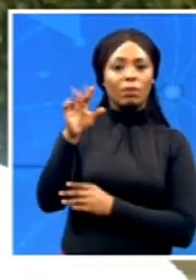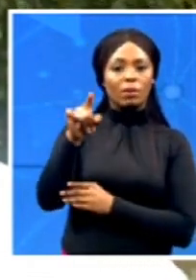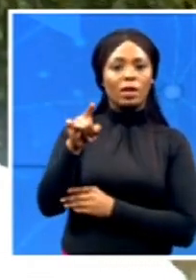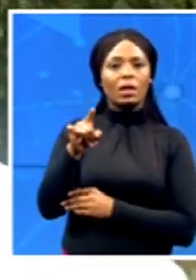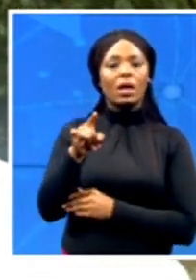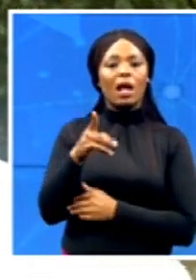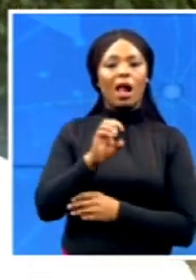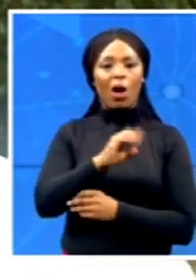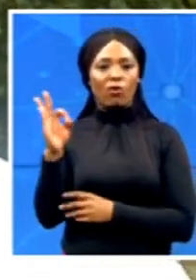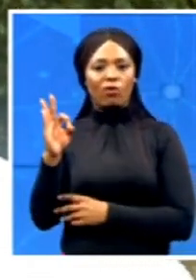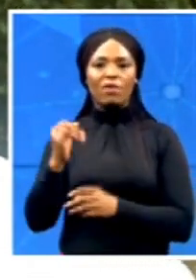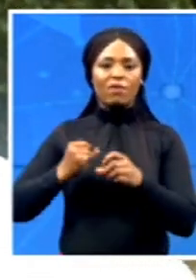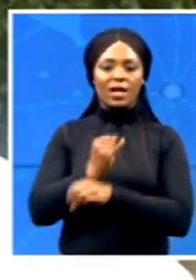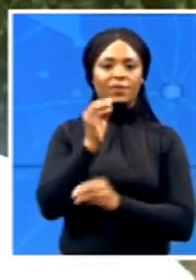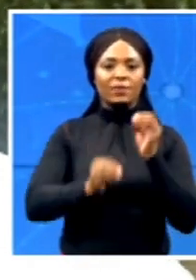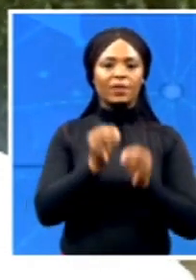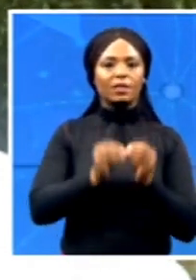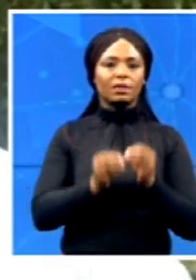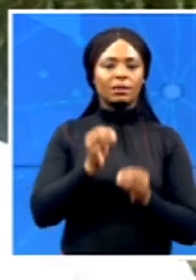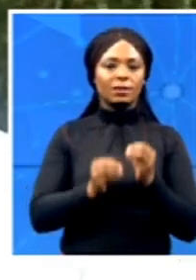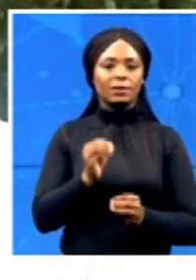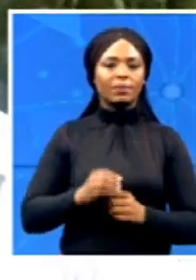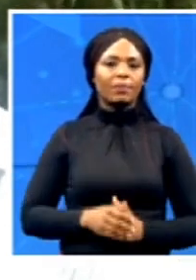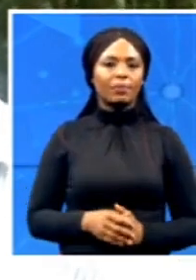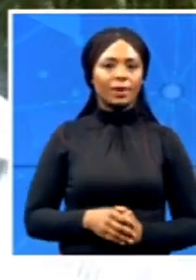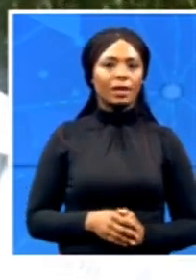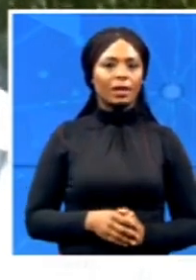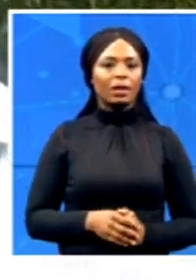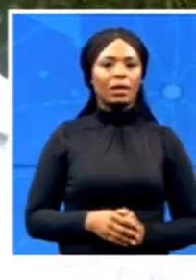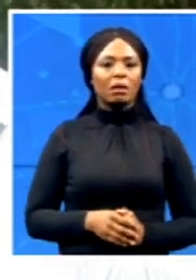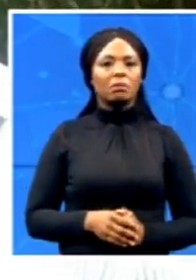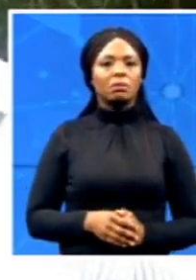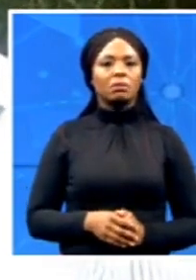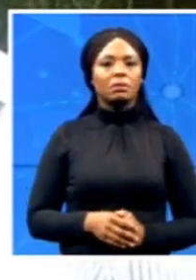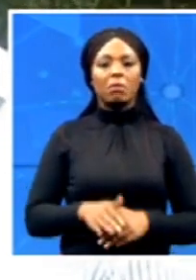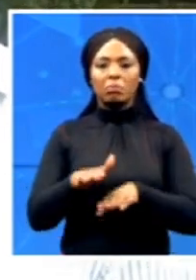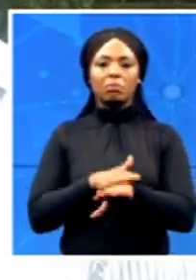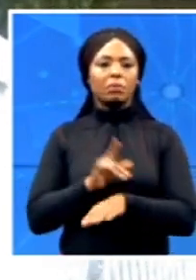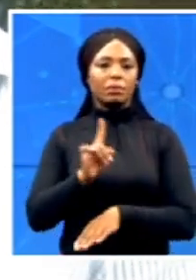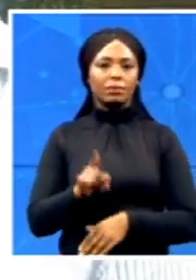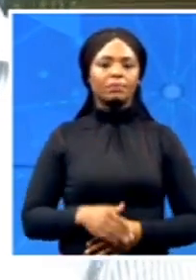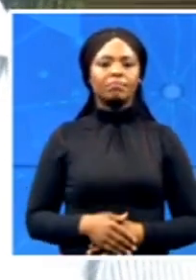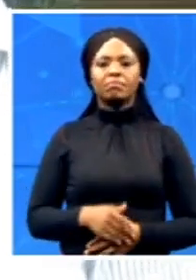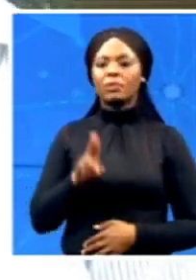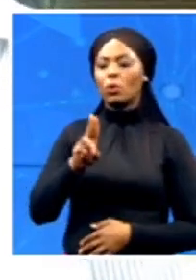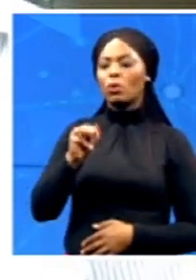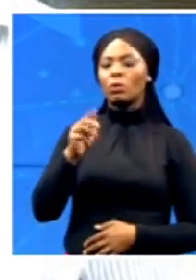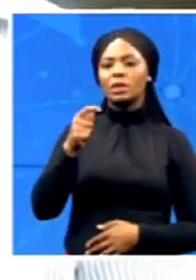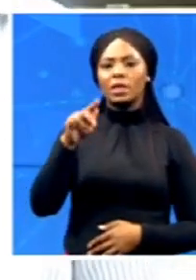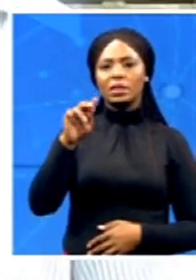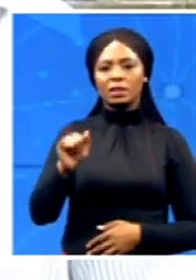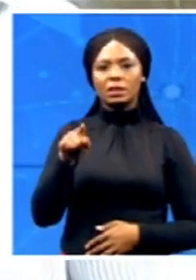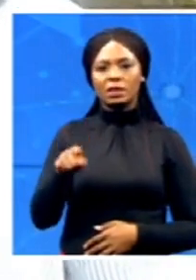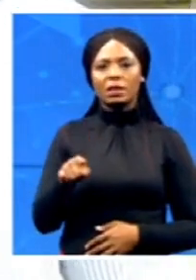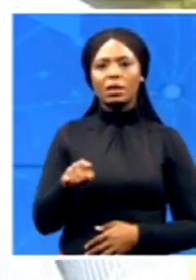lastly, Mr. Maposa, as I mentioned that Mthatha is very congested, some people might see